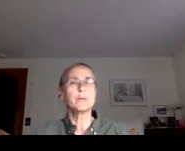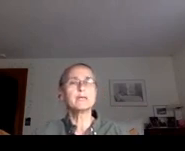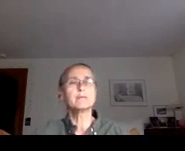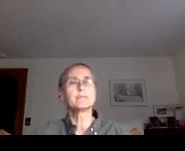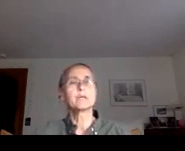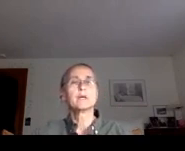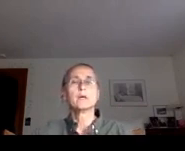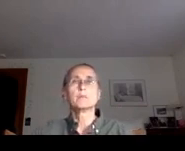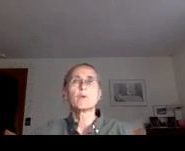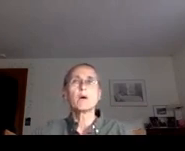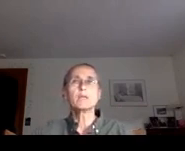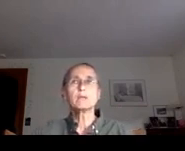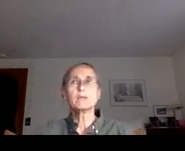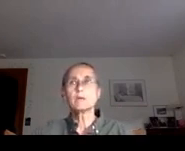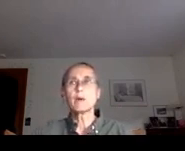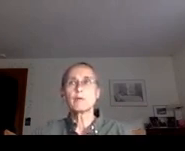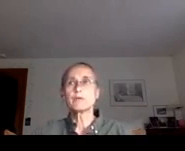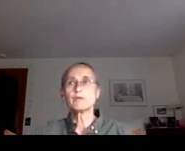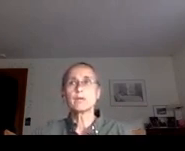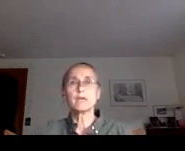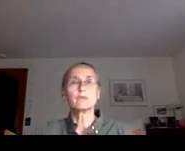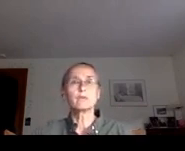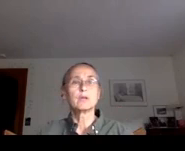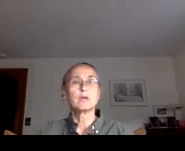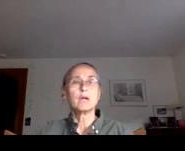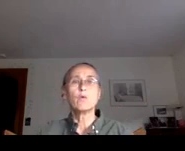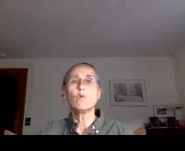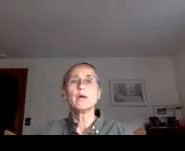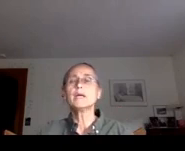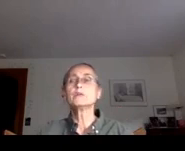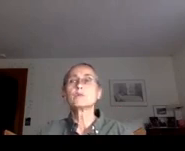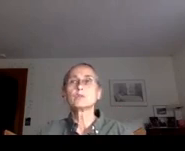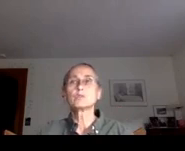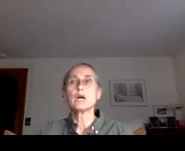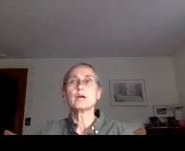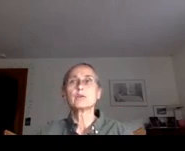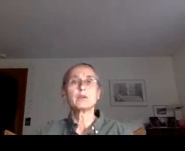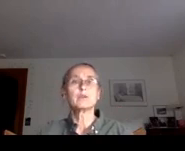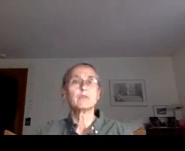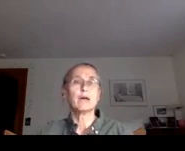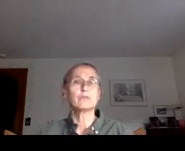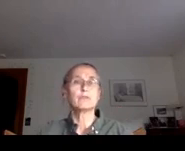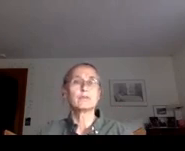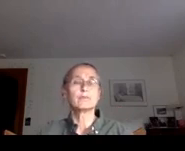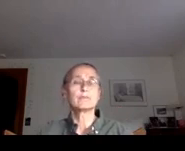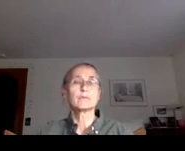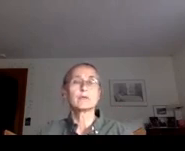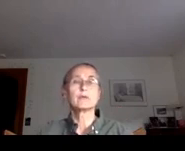has been. But I want you to think about these things. At what age was your child